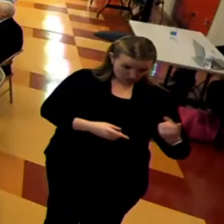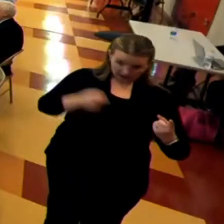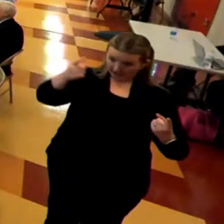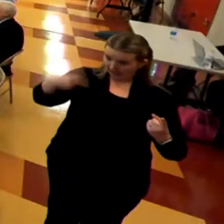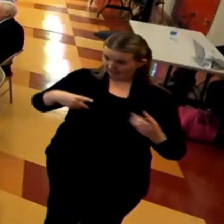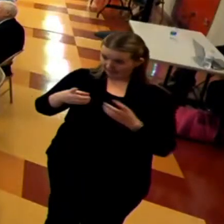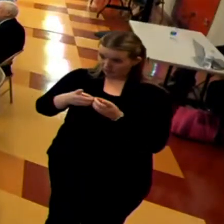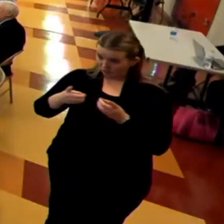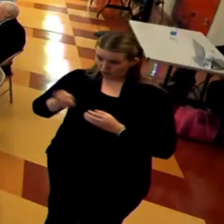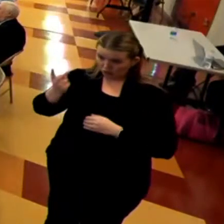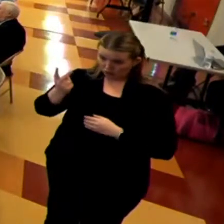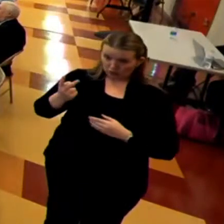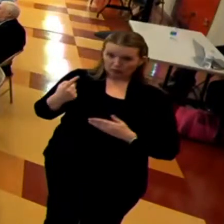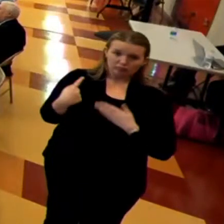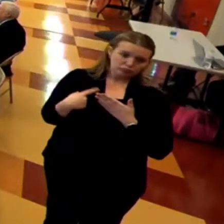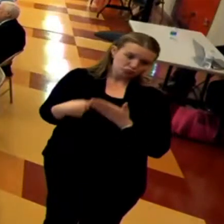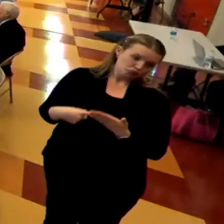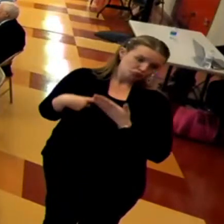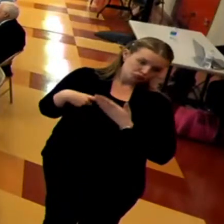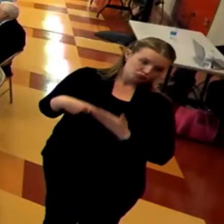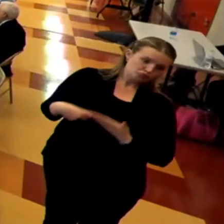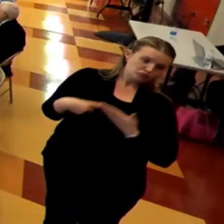There were discussions.